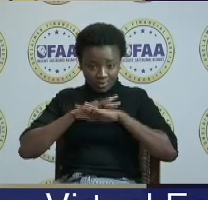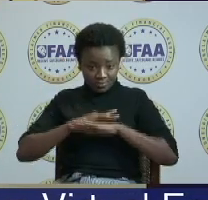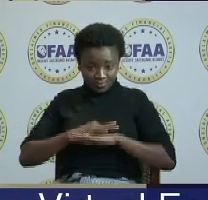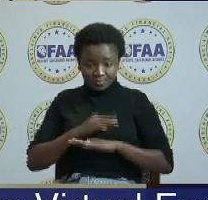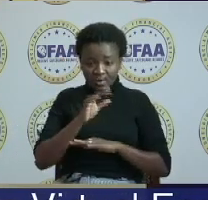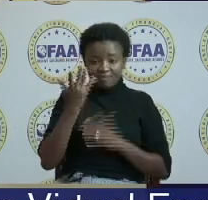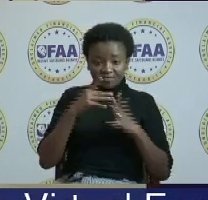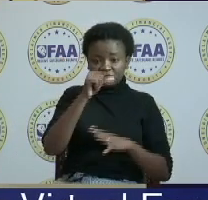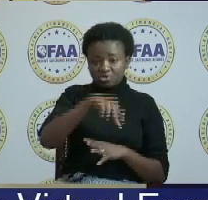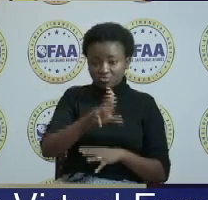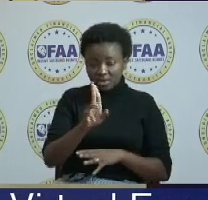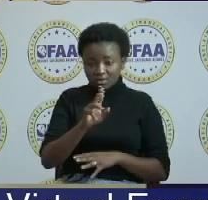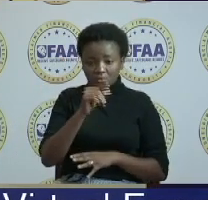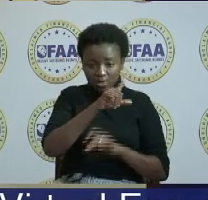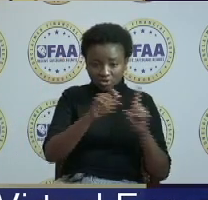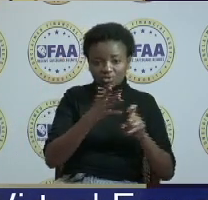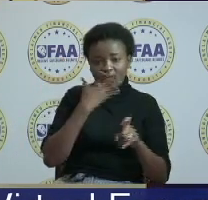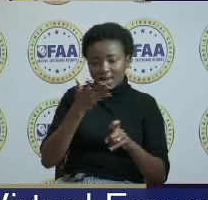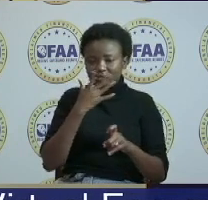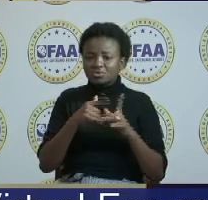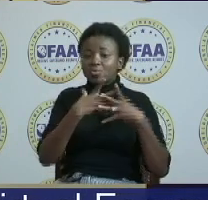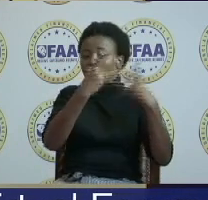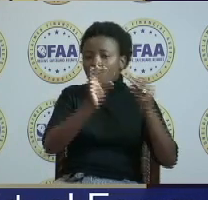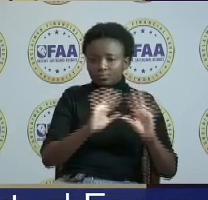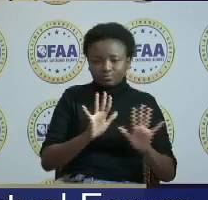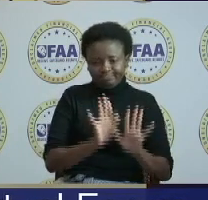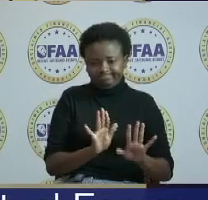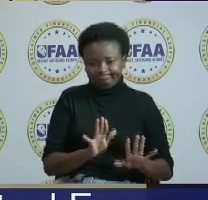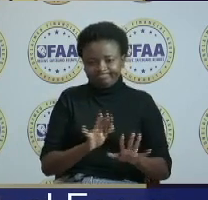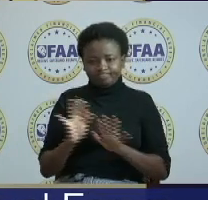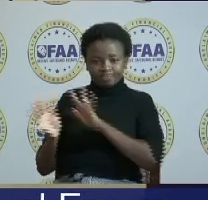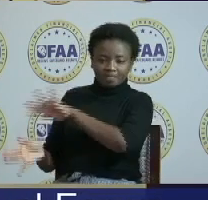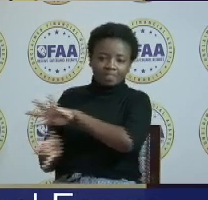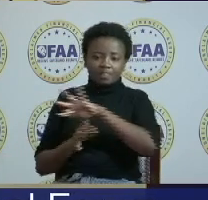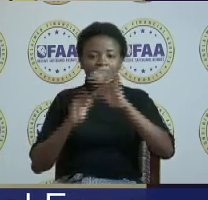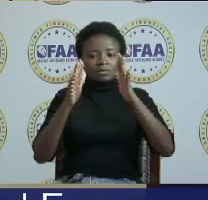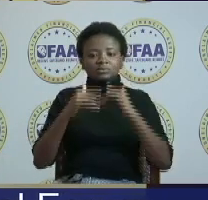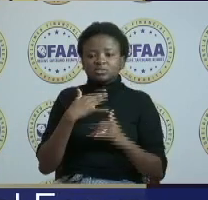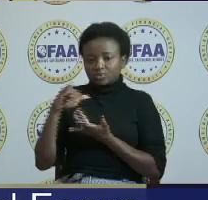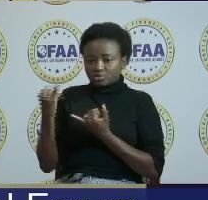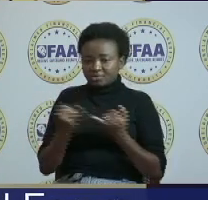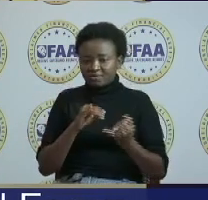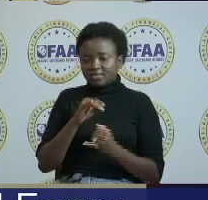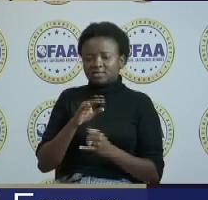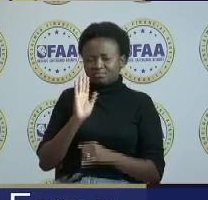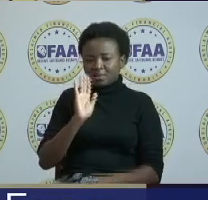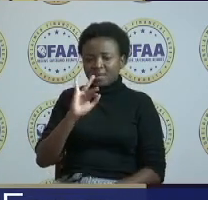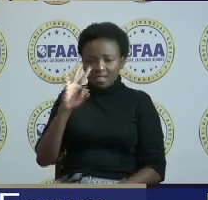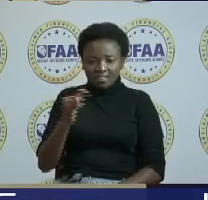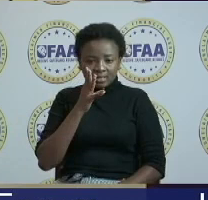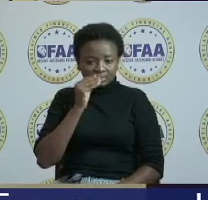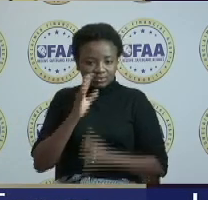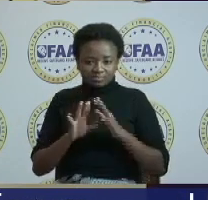Q&A. So right now, I'd like to take this opportunity to invite our third speaker. Her name is Beatrice Chelangat, and she's the acting manager